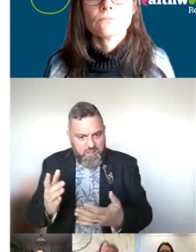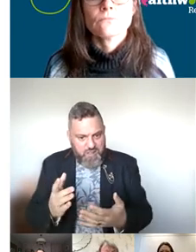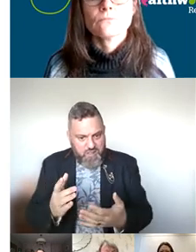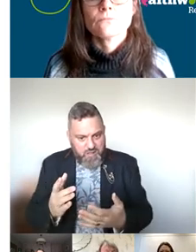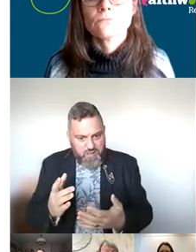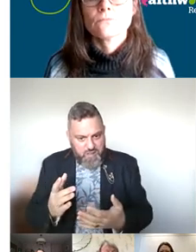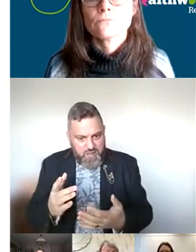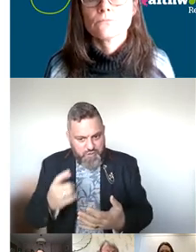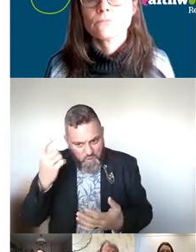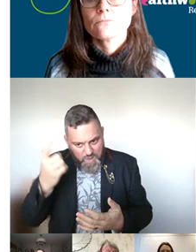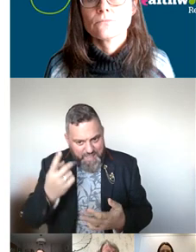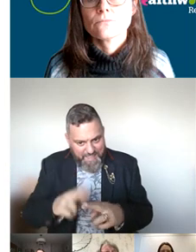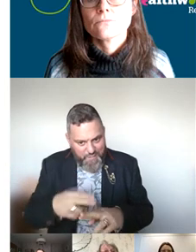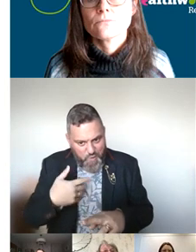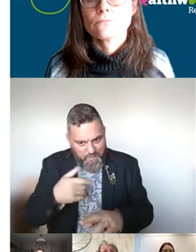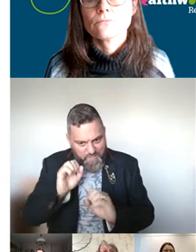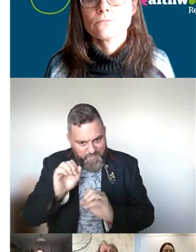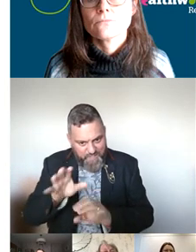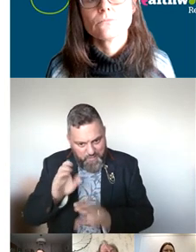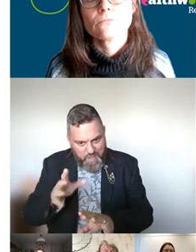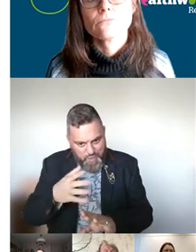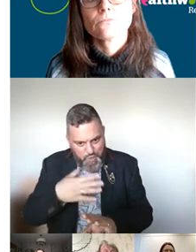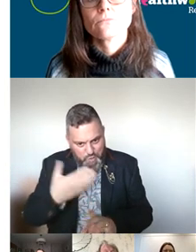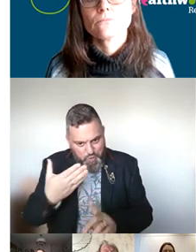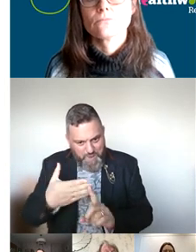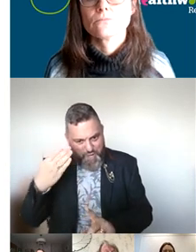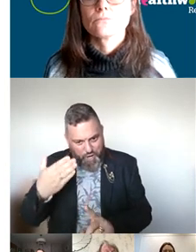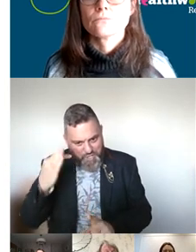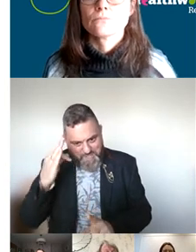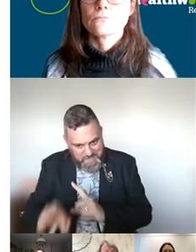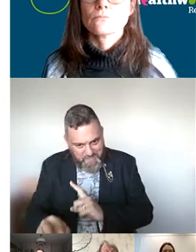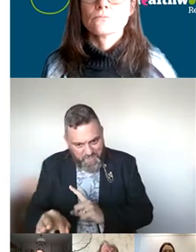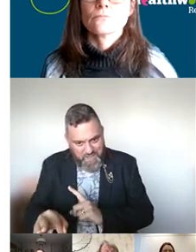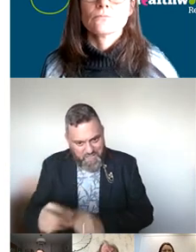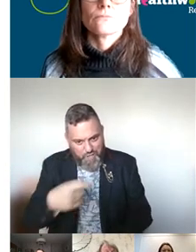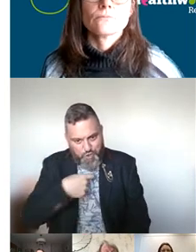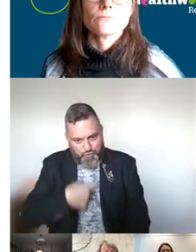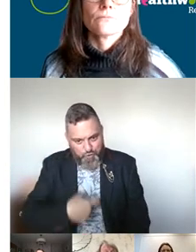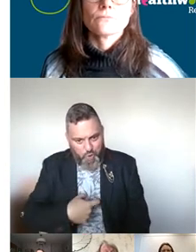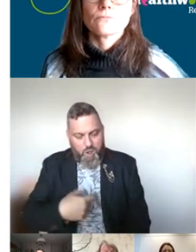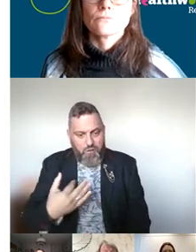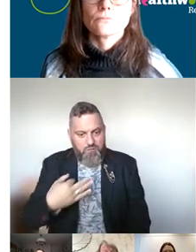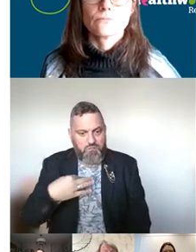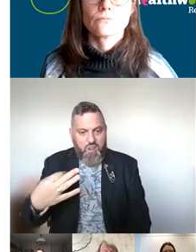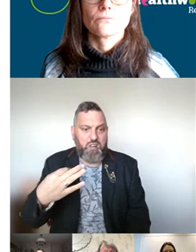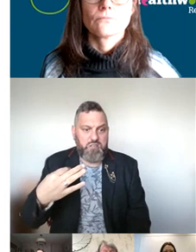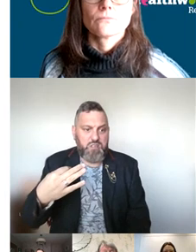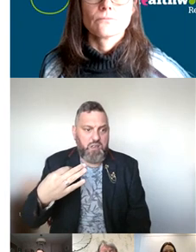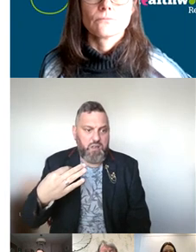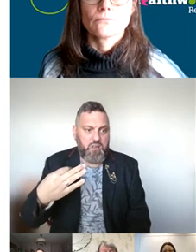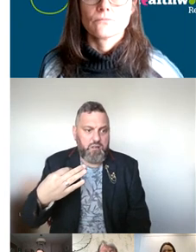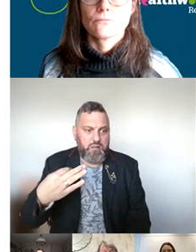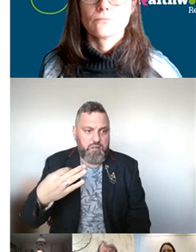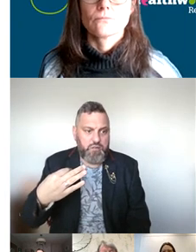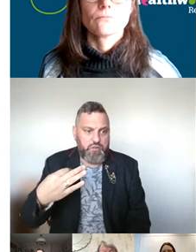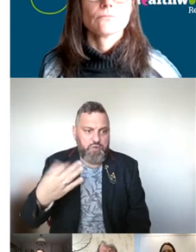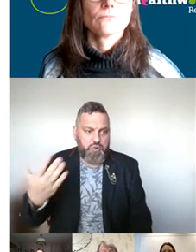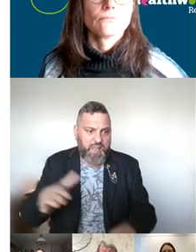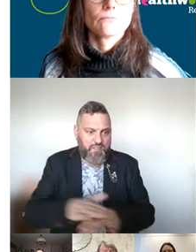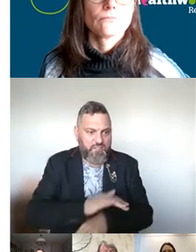that feedback and whether or not you'd be wanting to acknowledge more specifically the role volunteers can play in some of the priorities that you've set